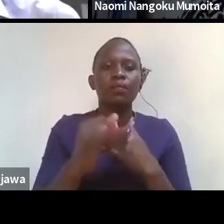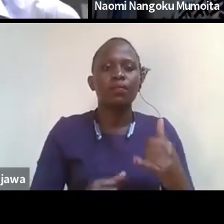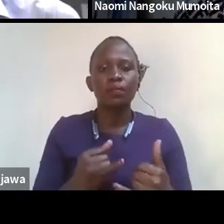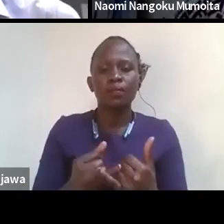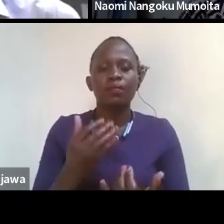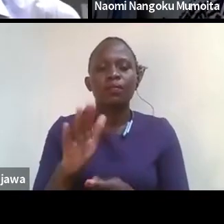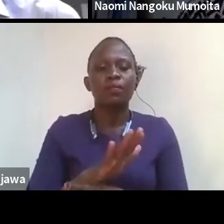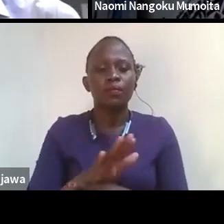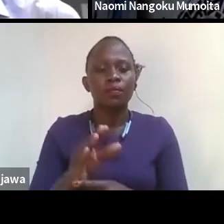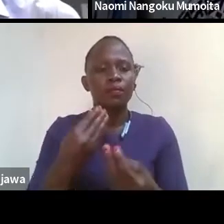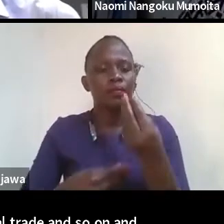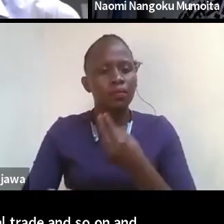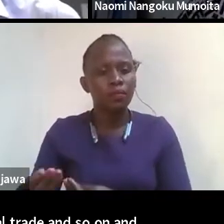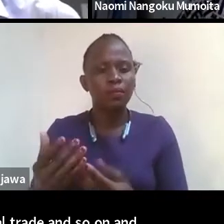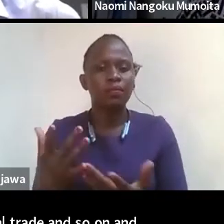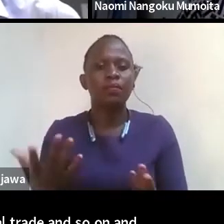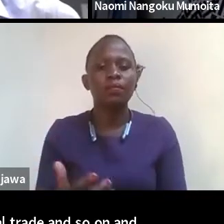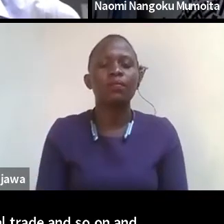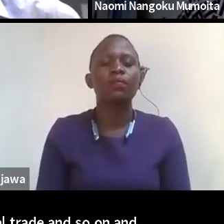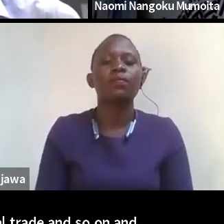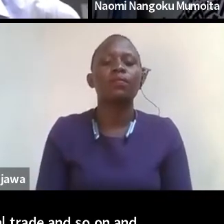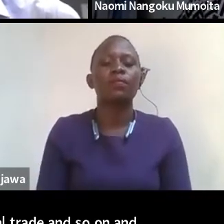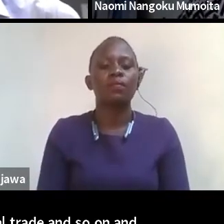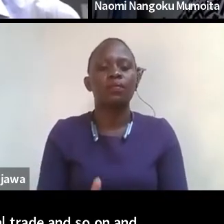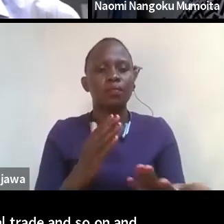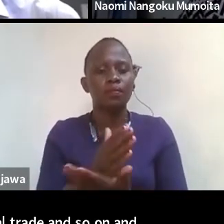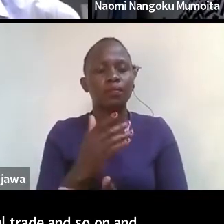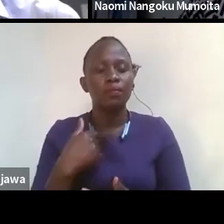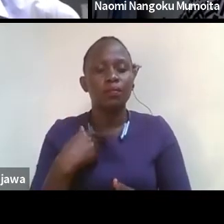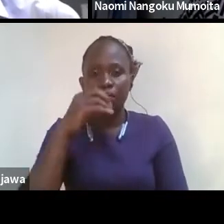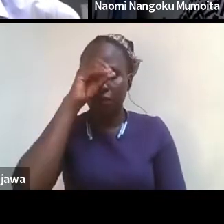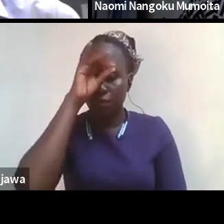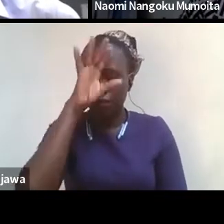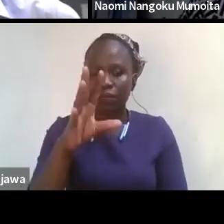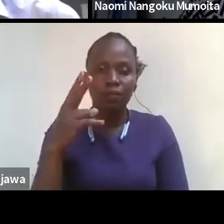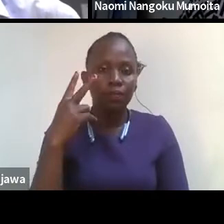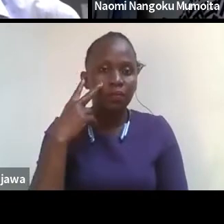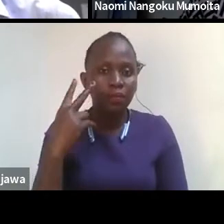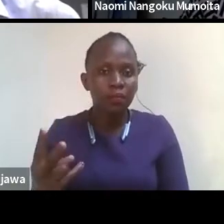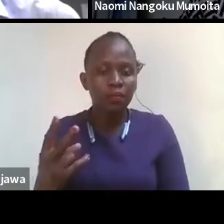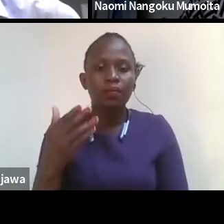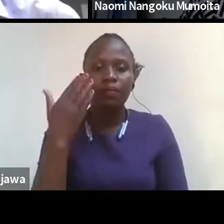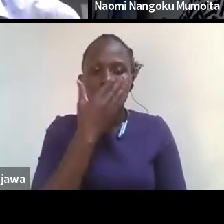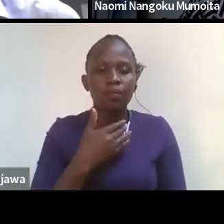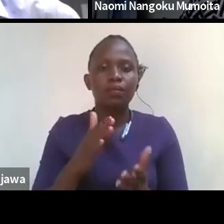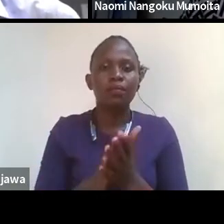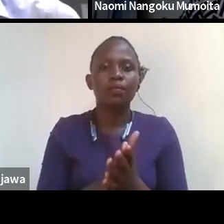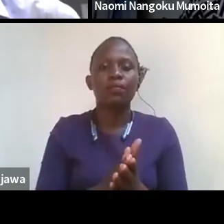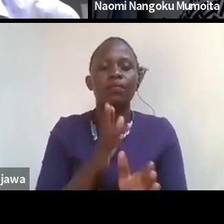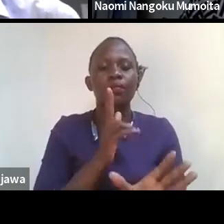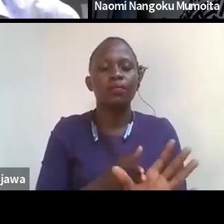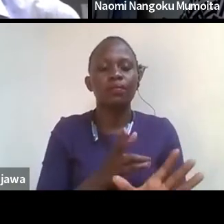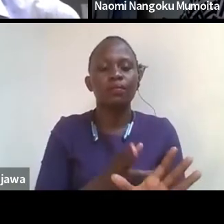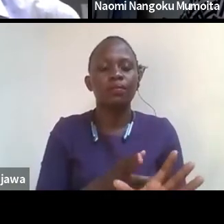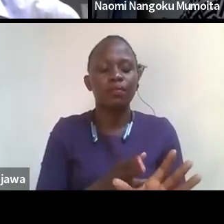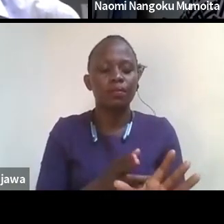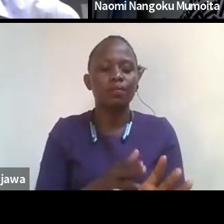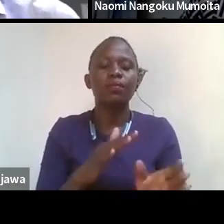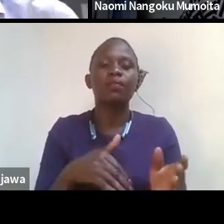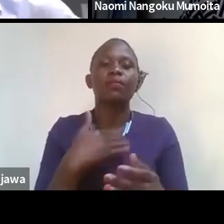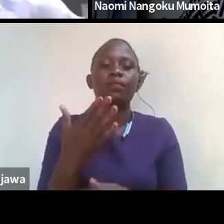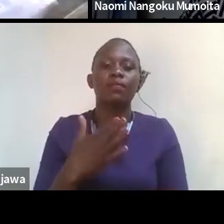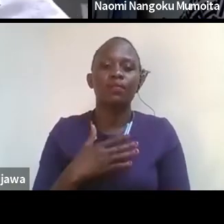forth. Actually, I was first surprised when I saw you in the oil and gas space until my colleague in the UK said, actually, that's where